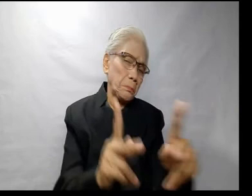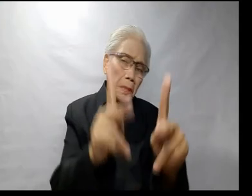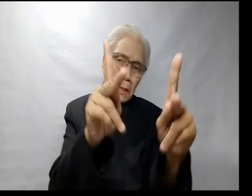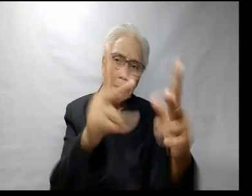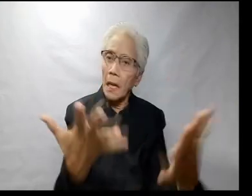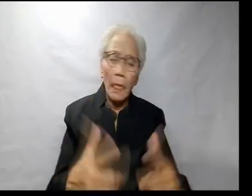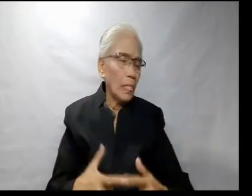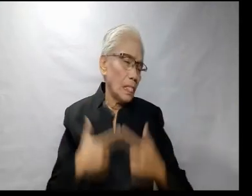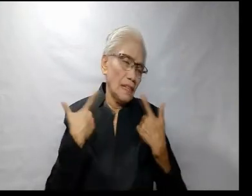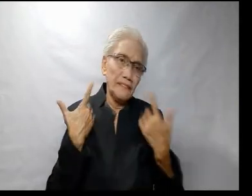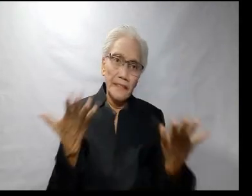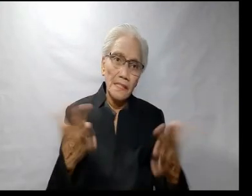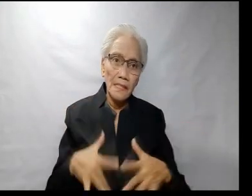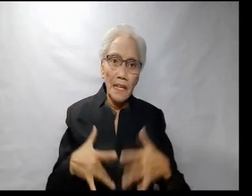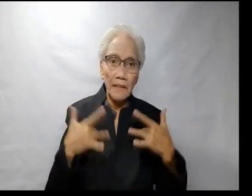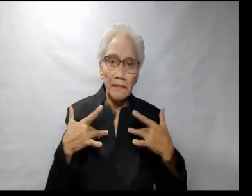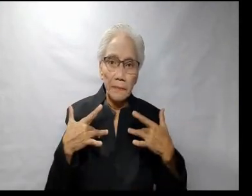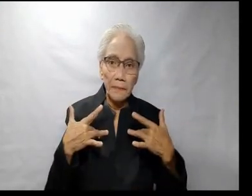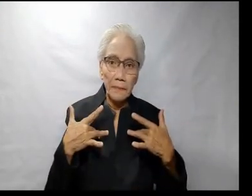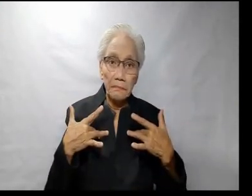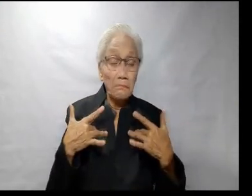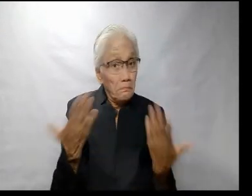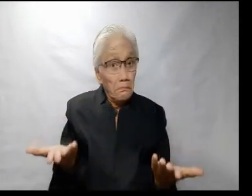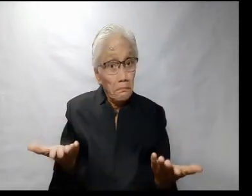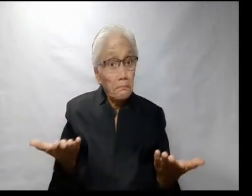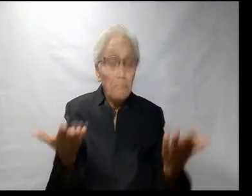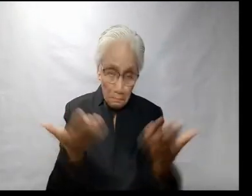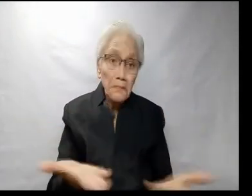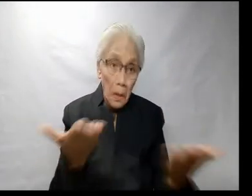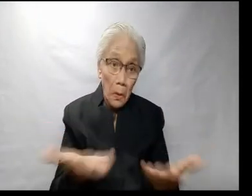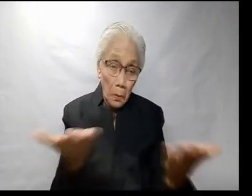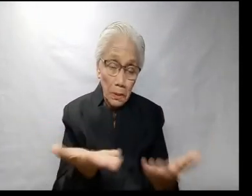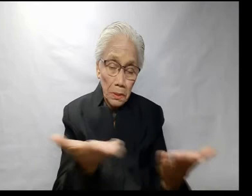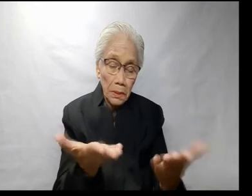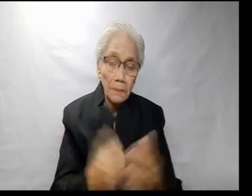that I have walked this path, I lived this life,